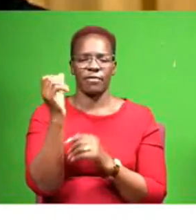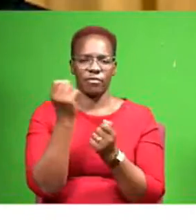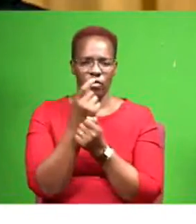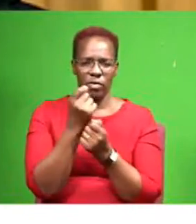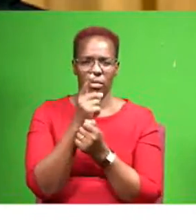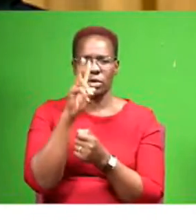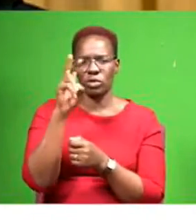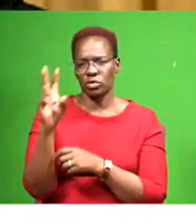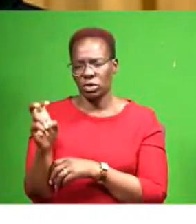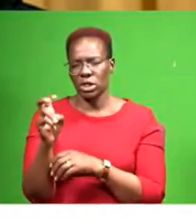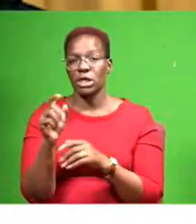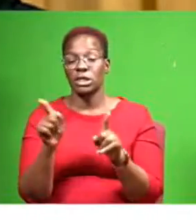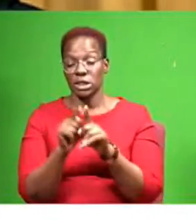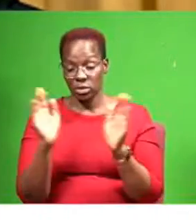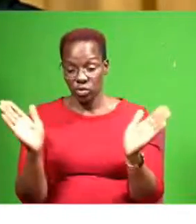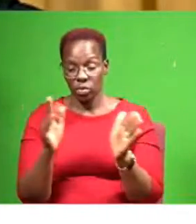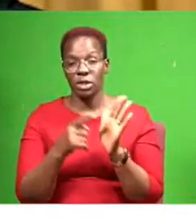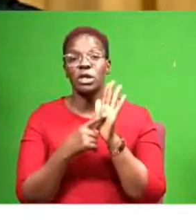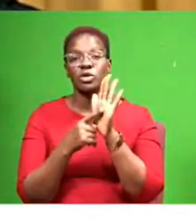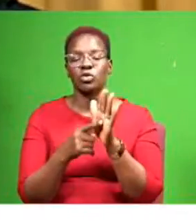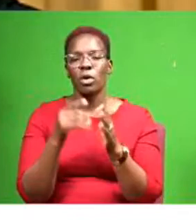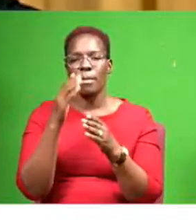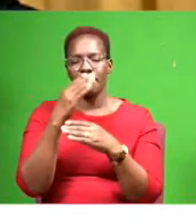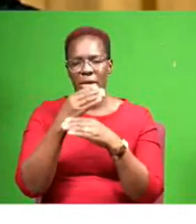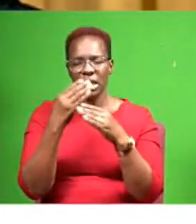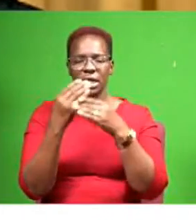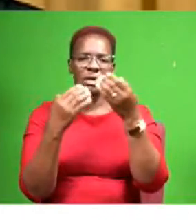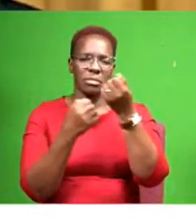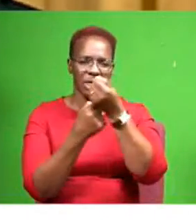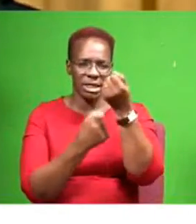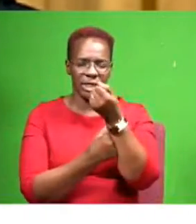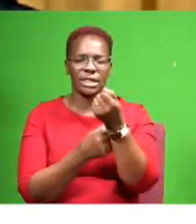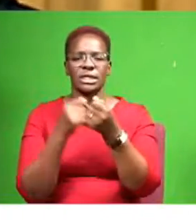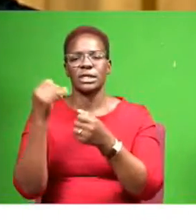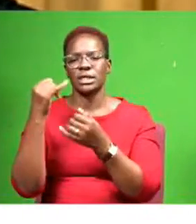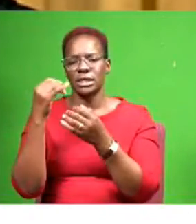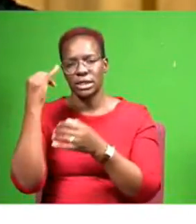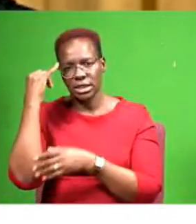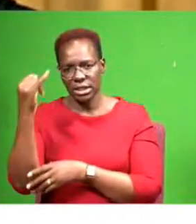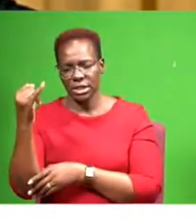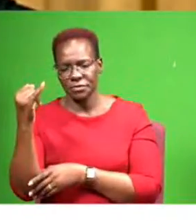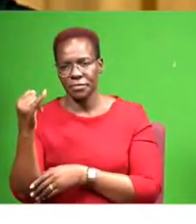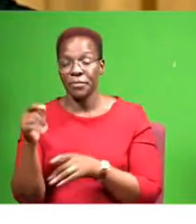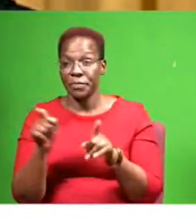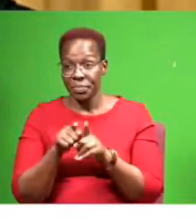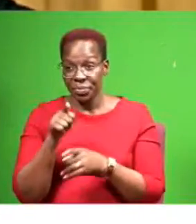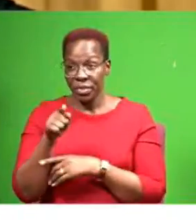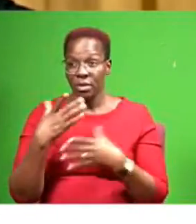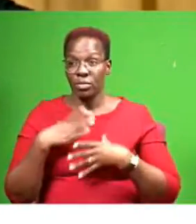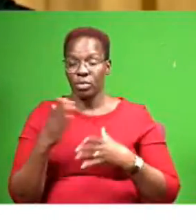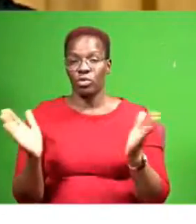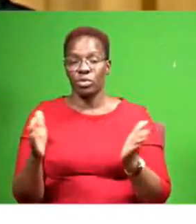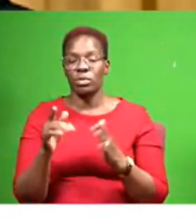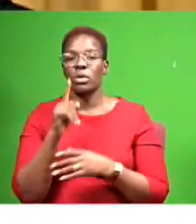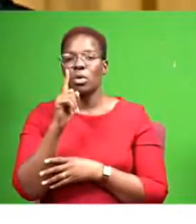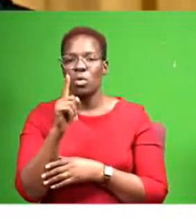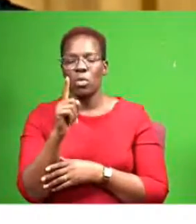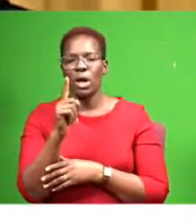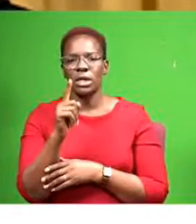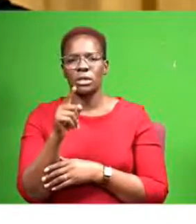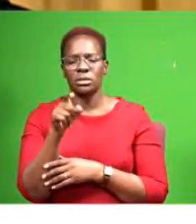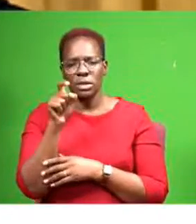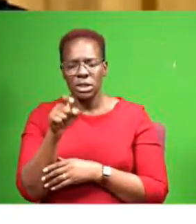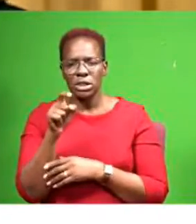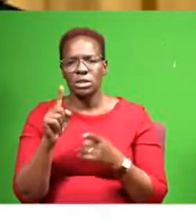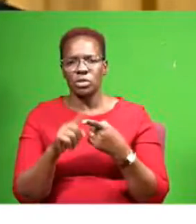2020, and the promoters indicated as Building Bridges Initiative. Under Article 257, the promoter of a popular initiative is the one required to